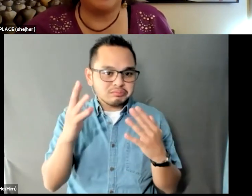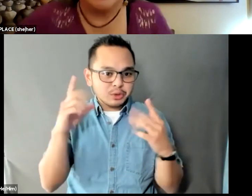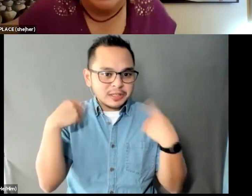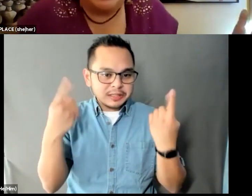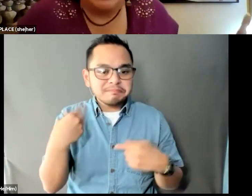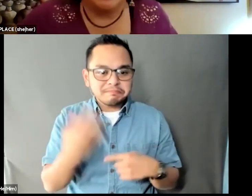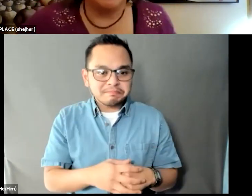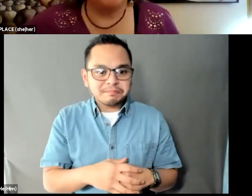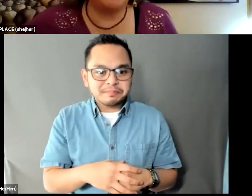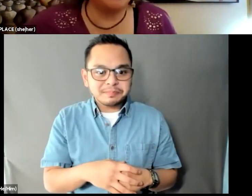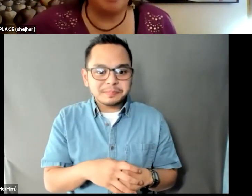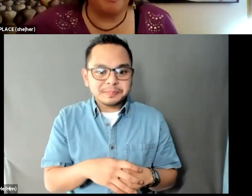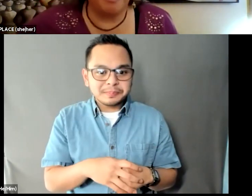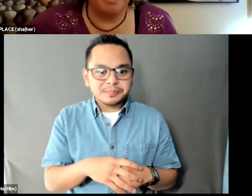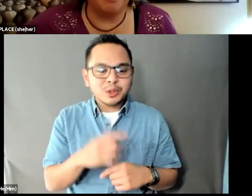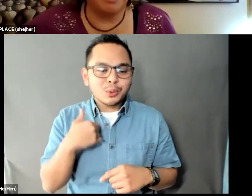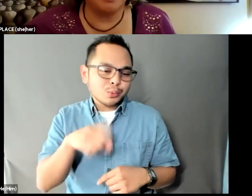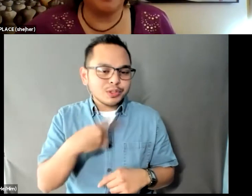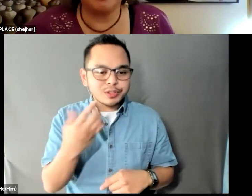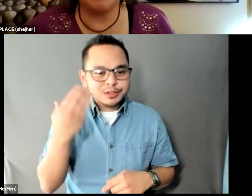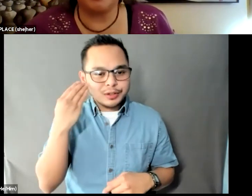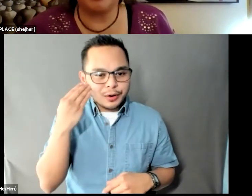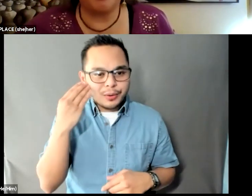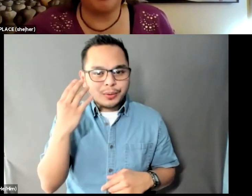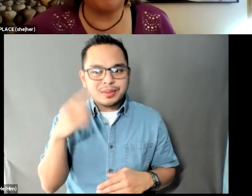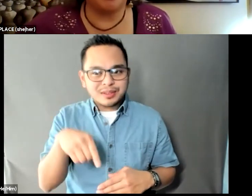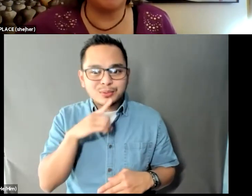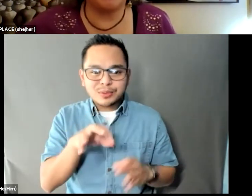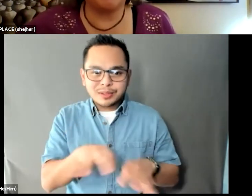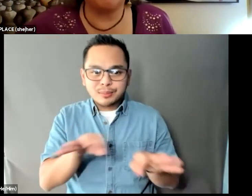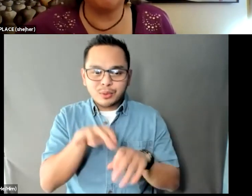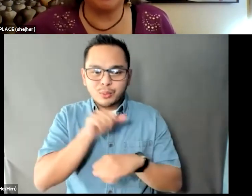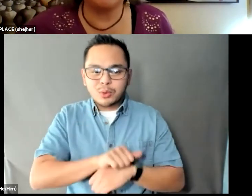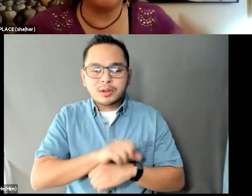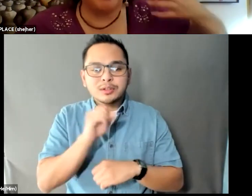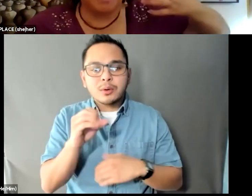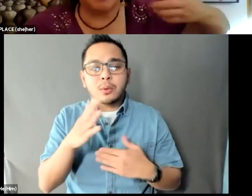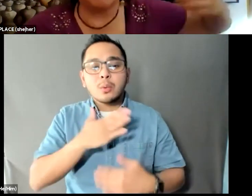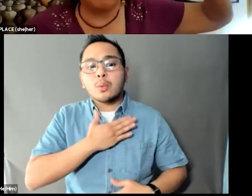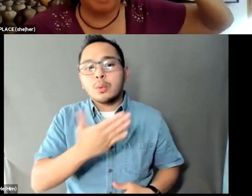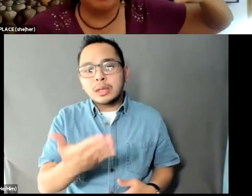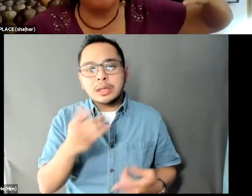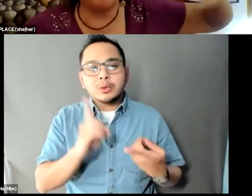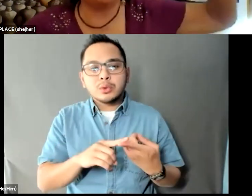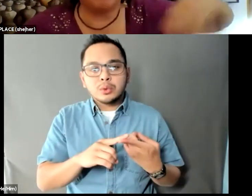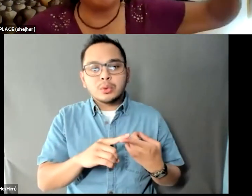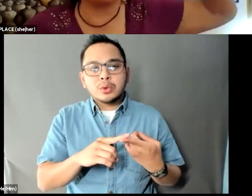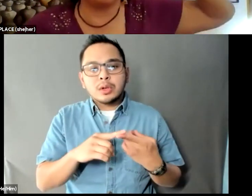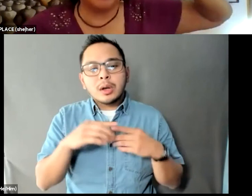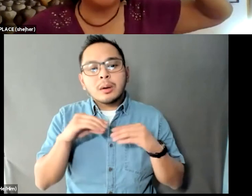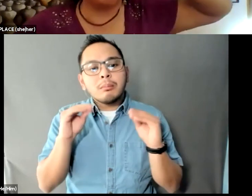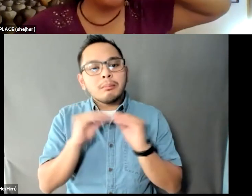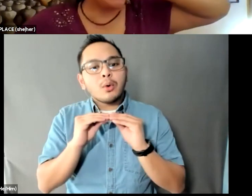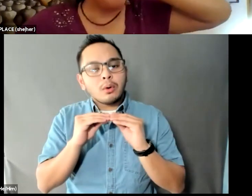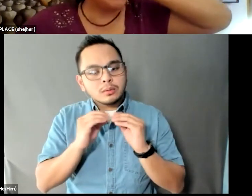But we just know this is really important work. So we're willing to move and grow.